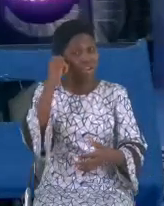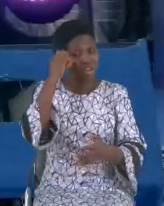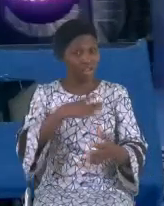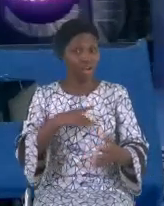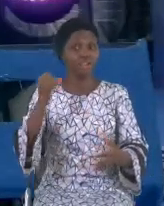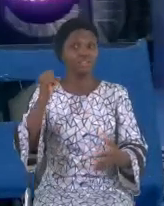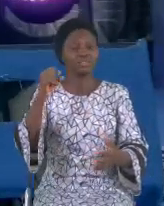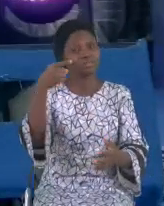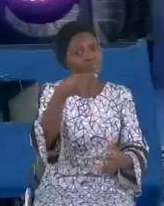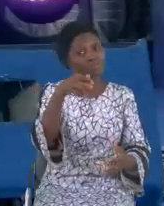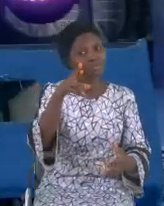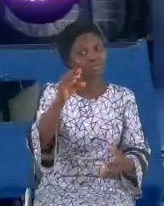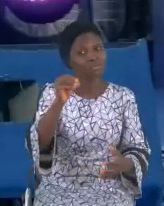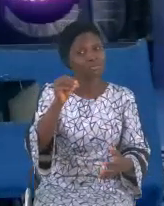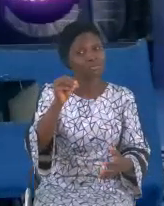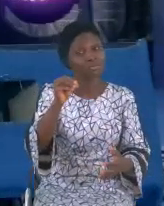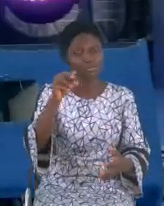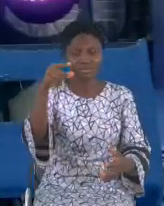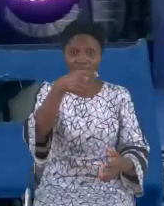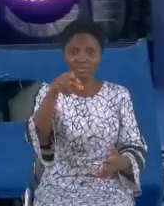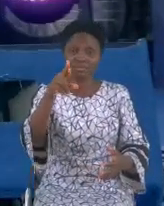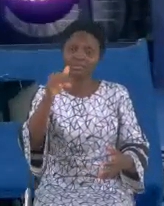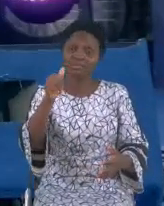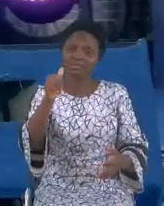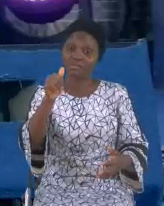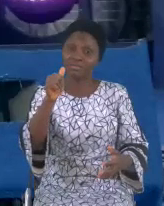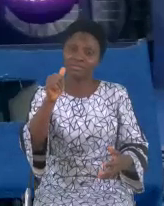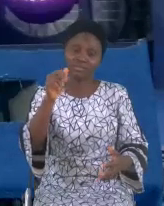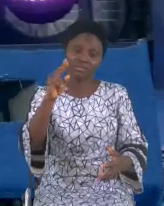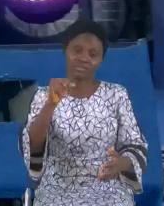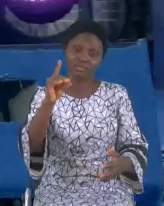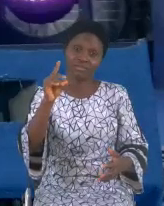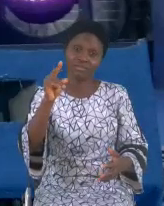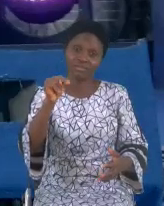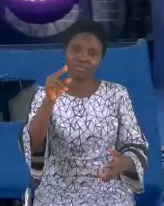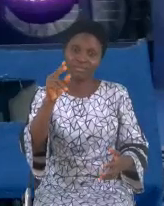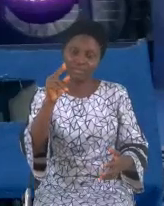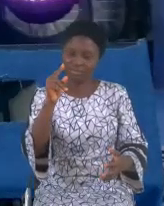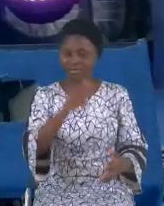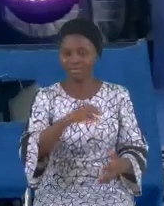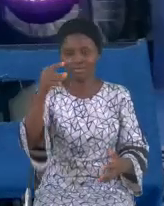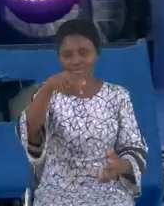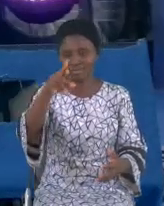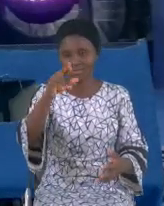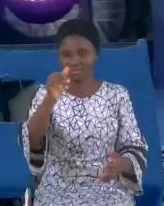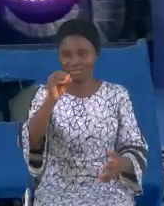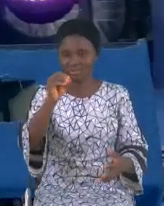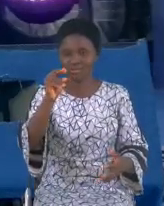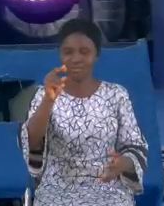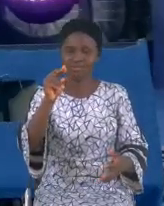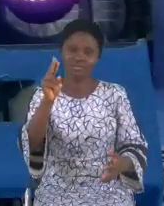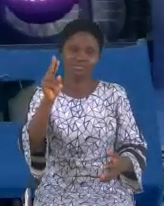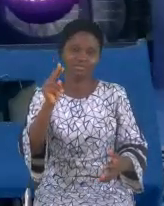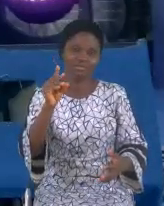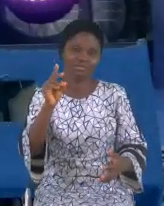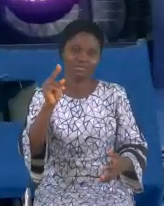like banana. And when you put that groundnut or the banana inside a glass